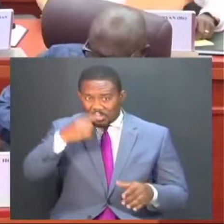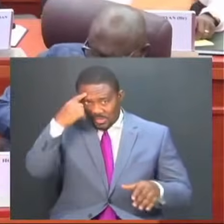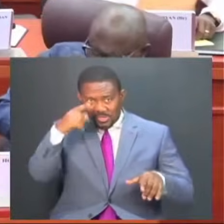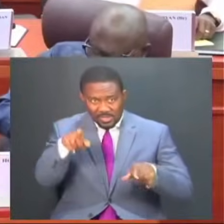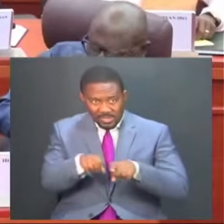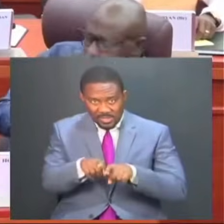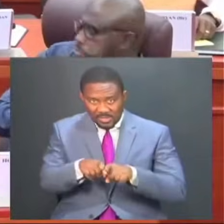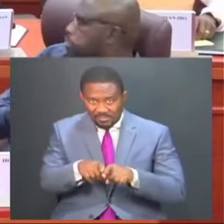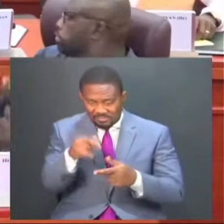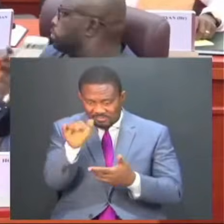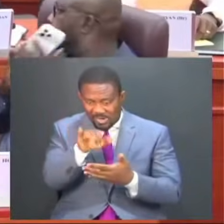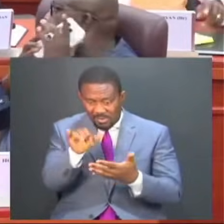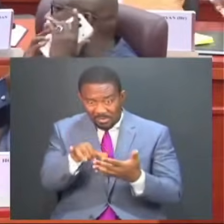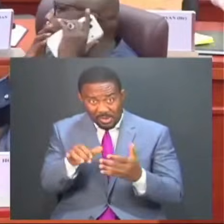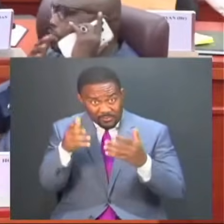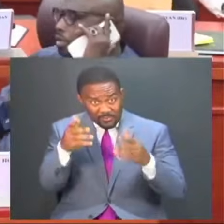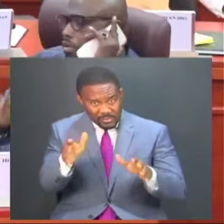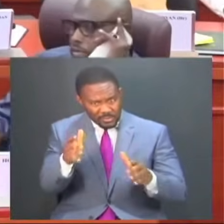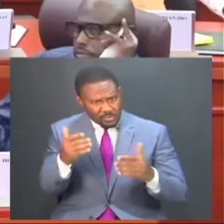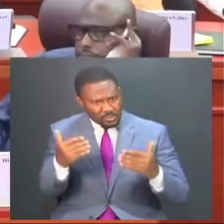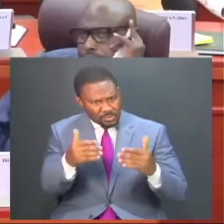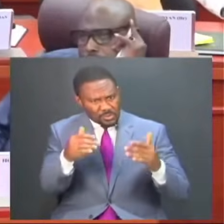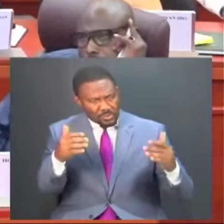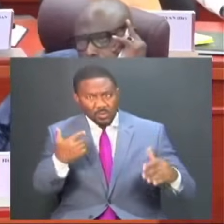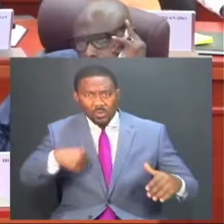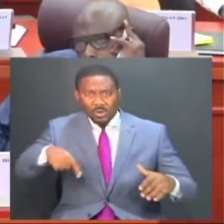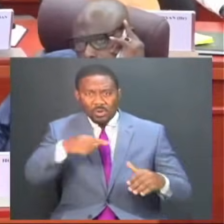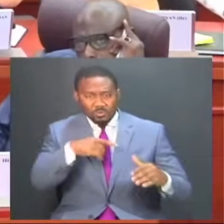take these items, we'll proceed to have committee